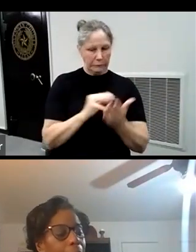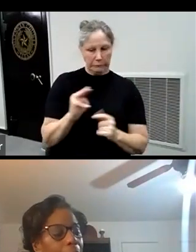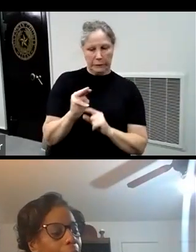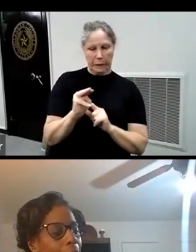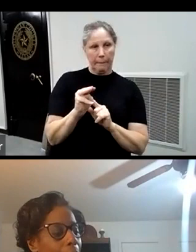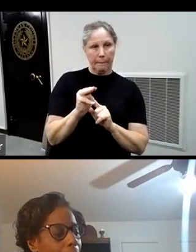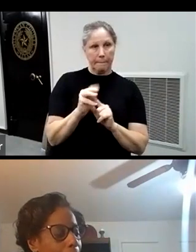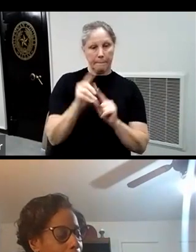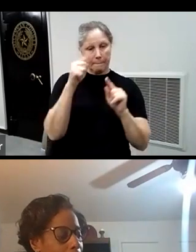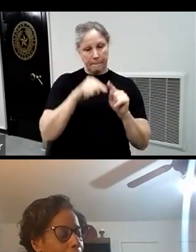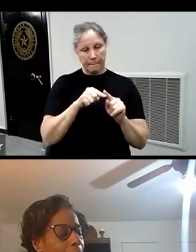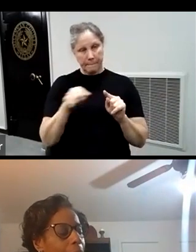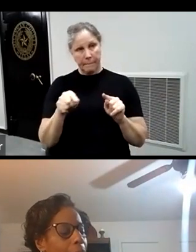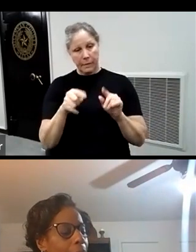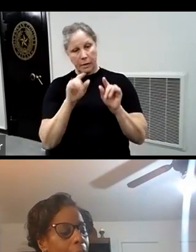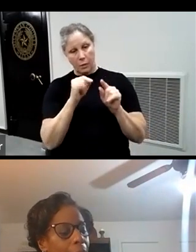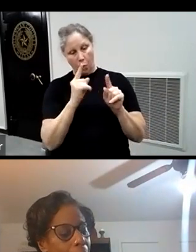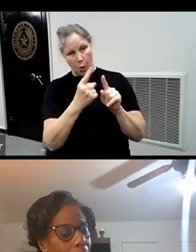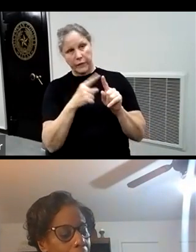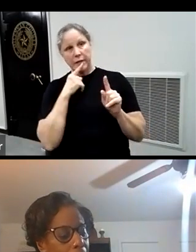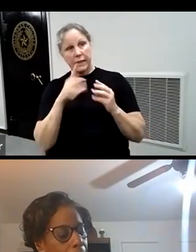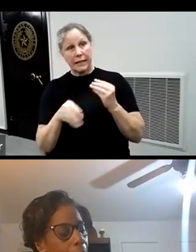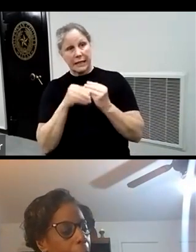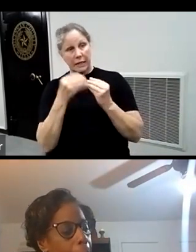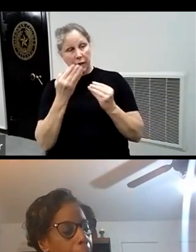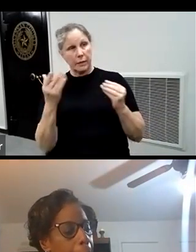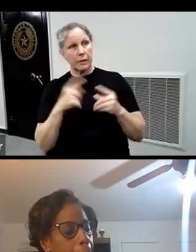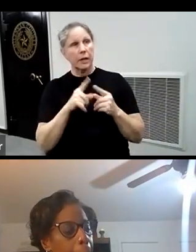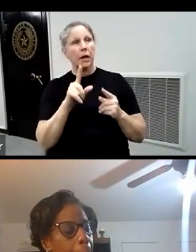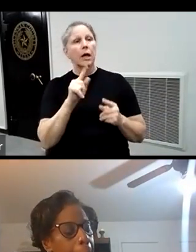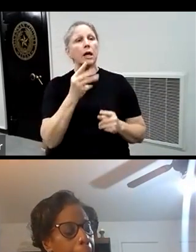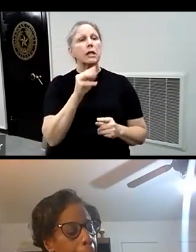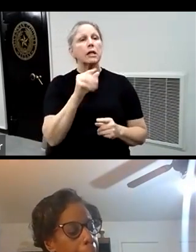under additional items, I'd like for Elizabeth